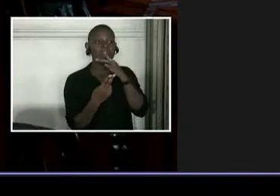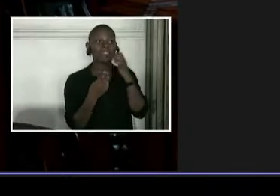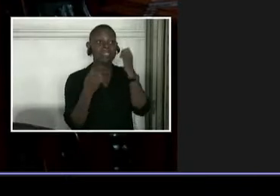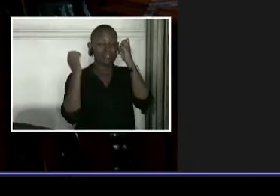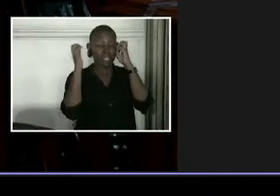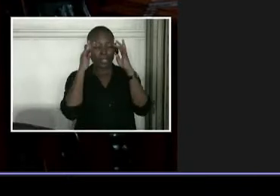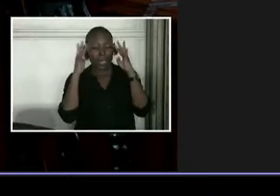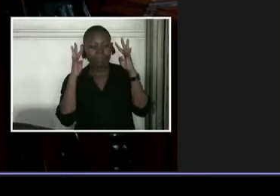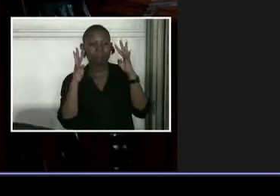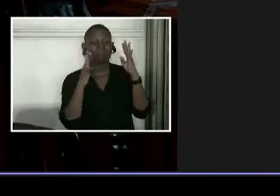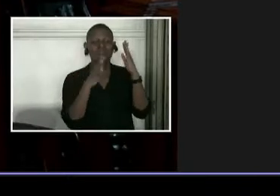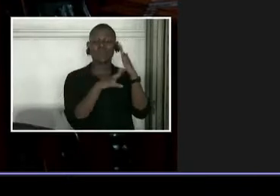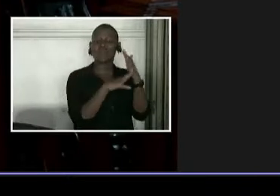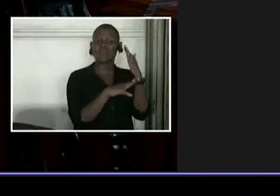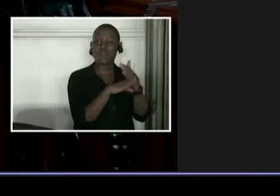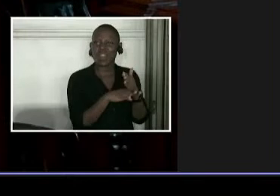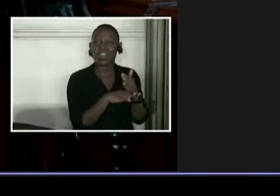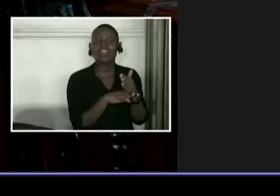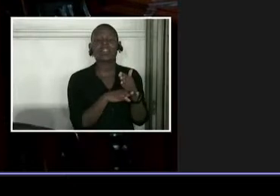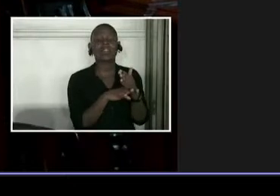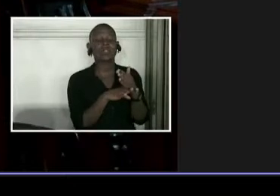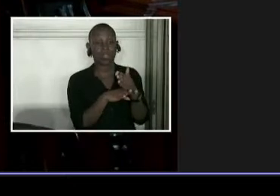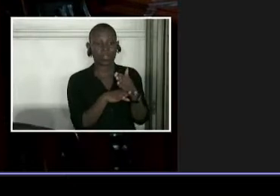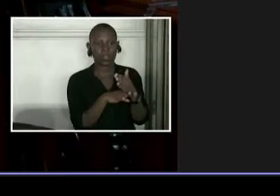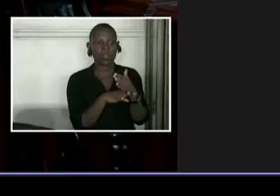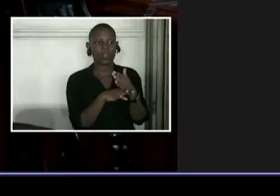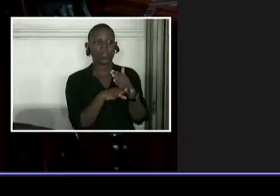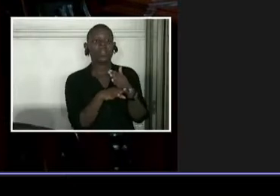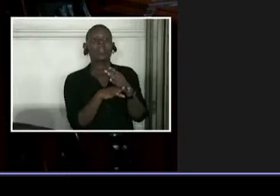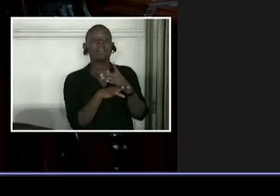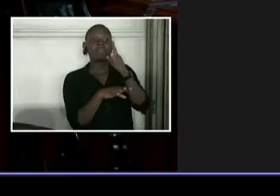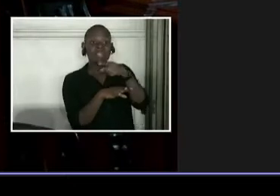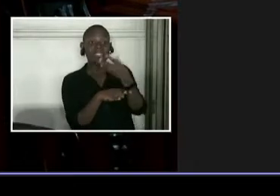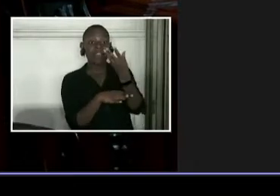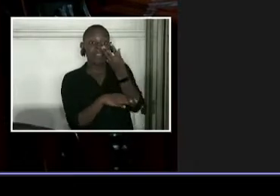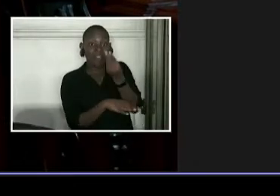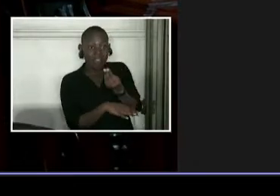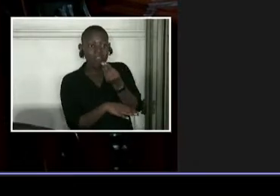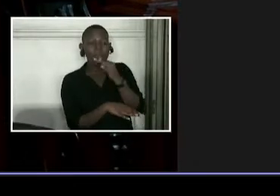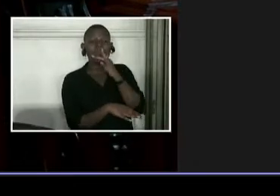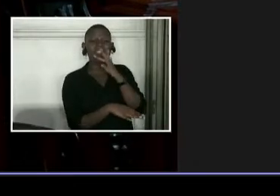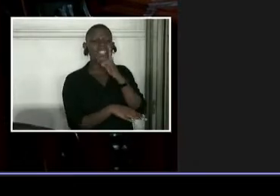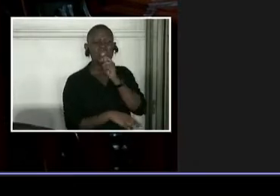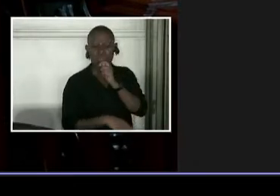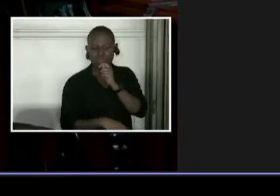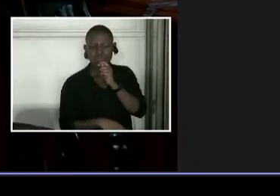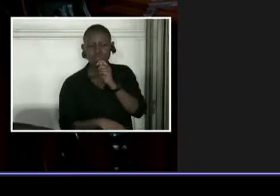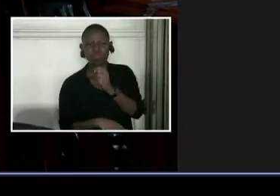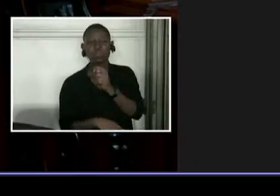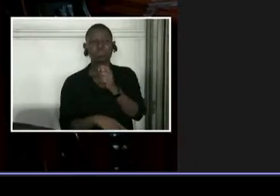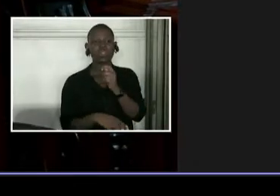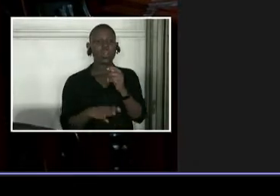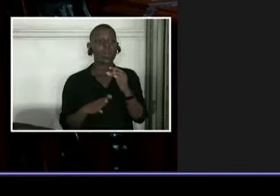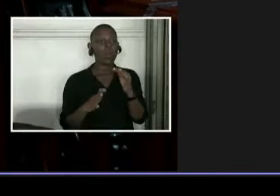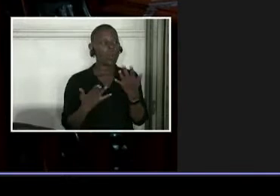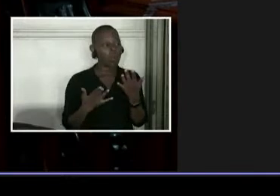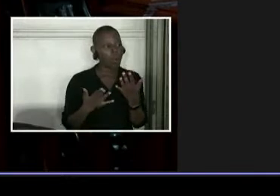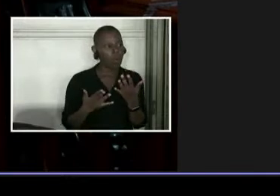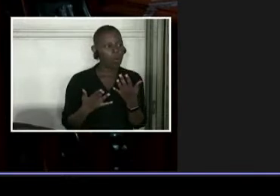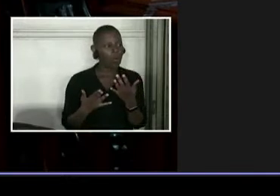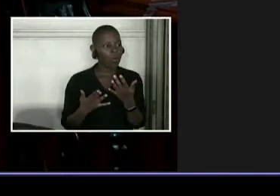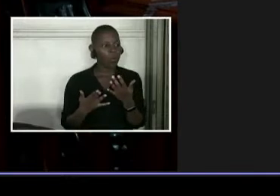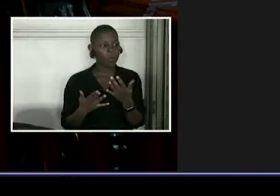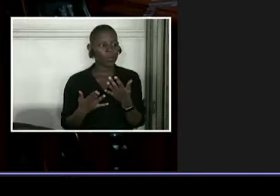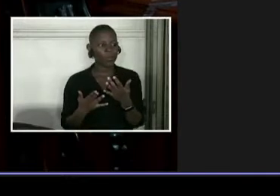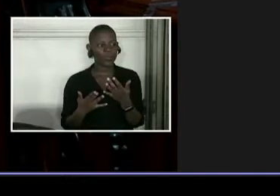to honor creative labor, to uphold the oneness of mankind, and to hate untruth, obscurantism, immorality,